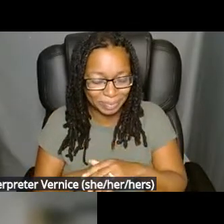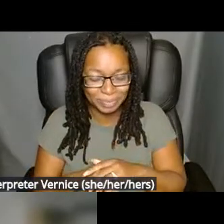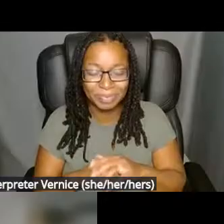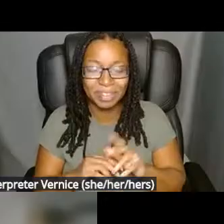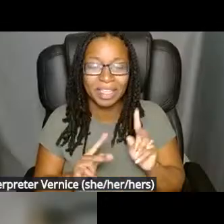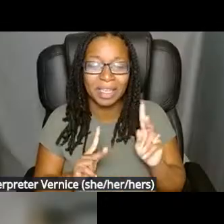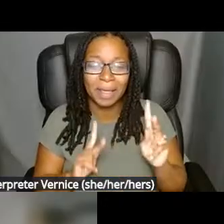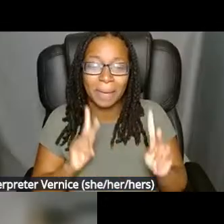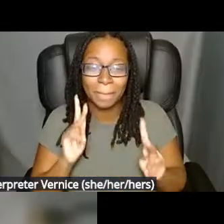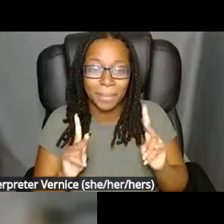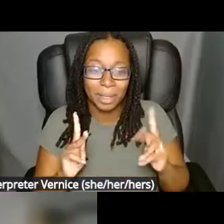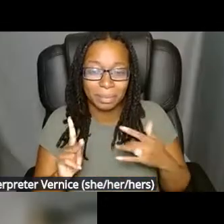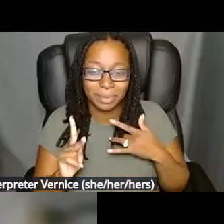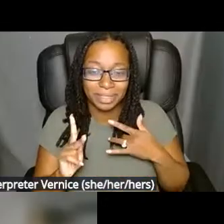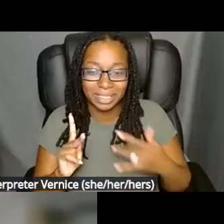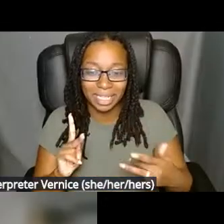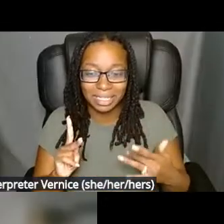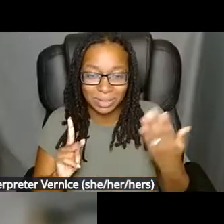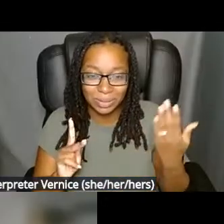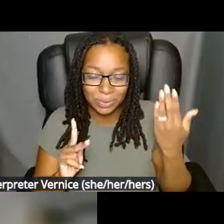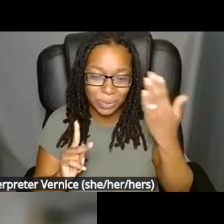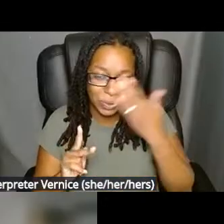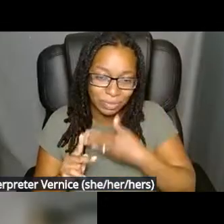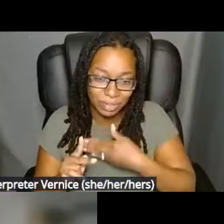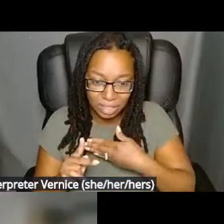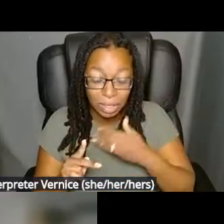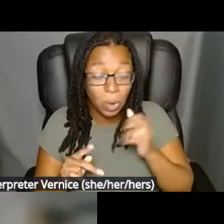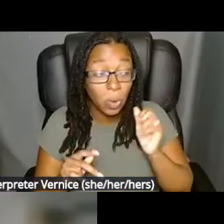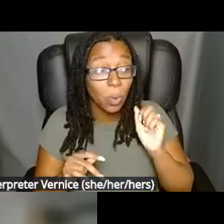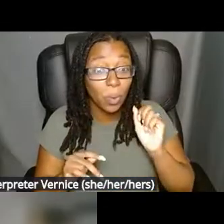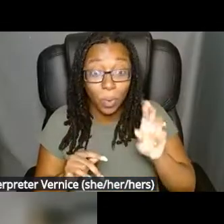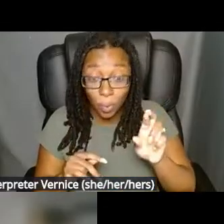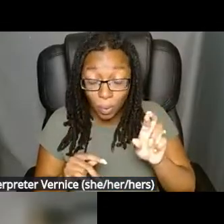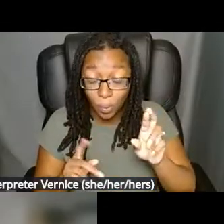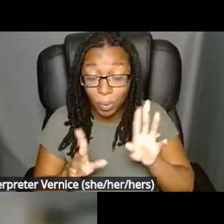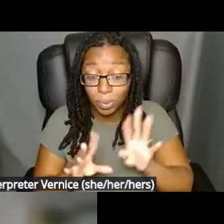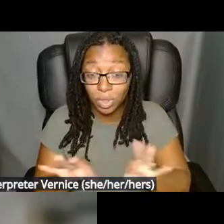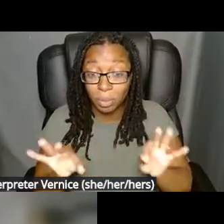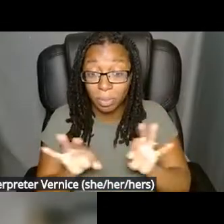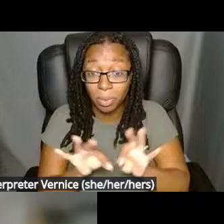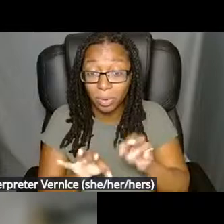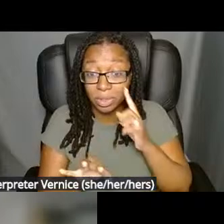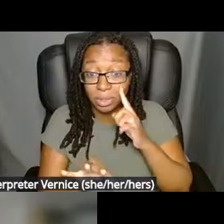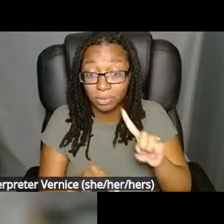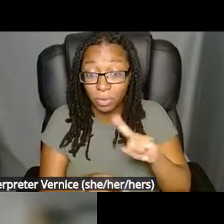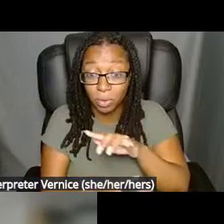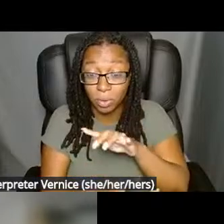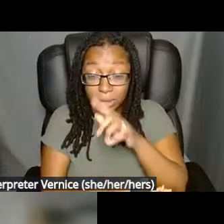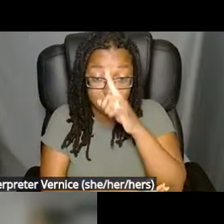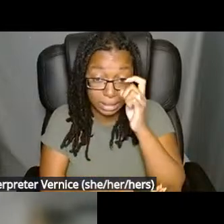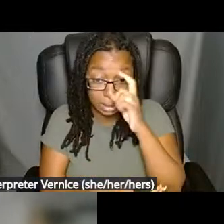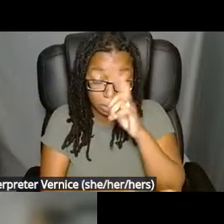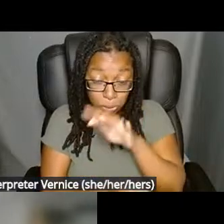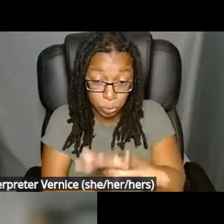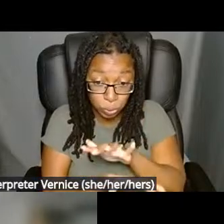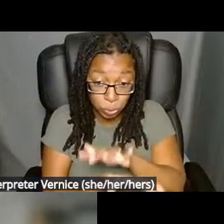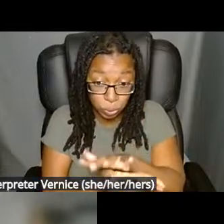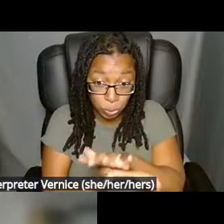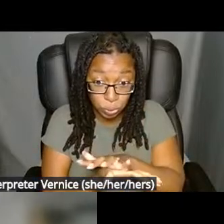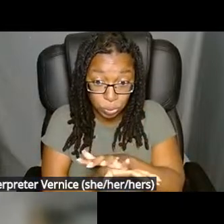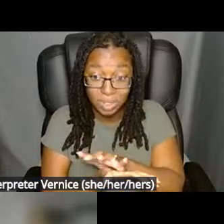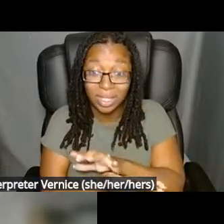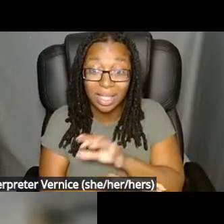overlook the place of or the importance of summer schools and exchange program, especially in